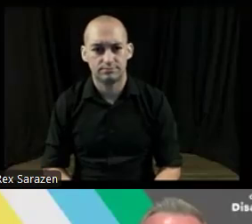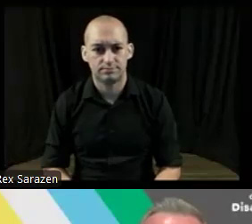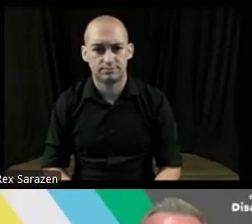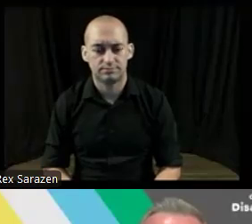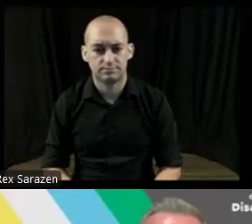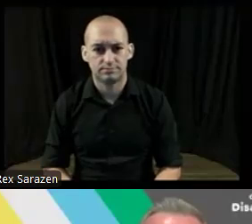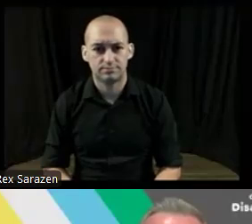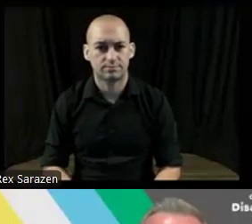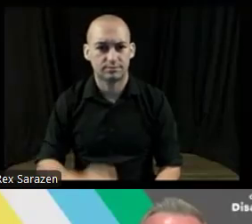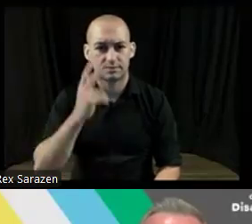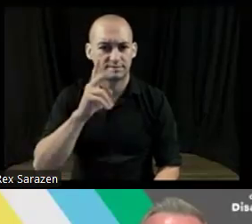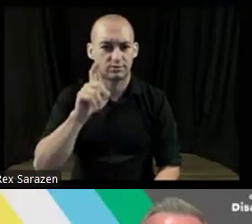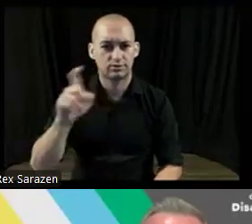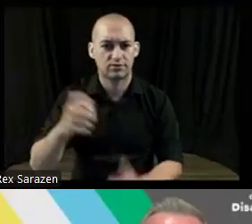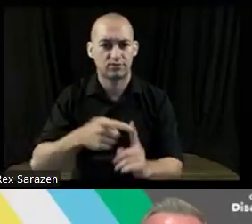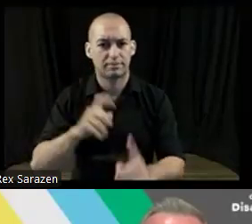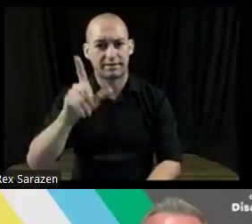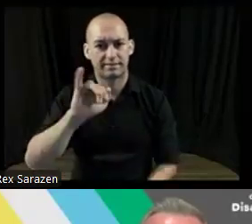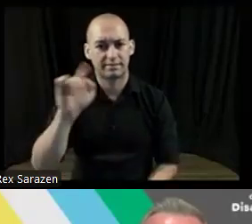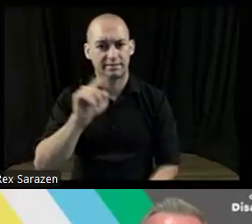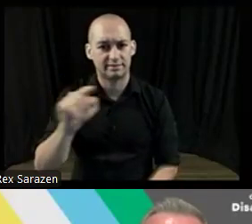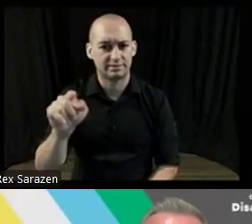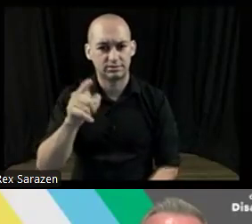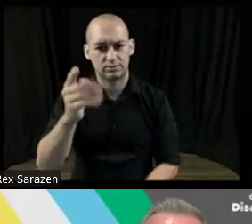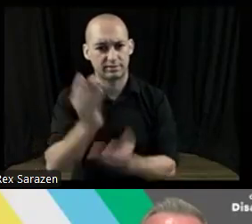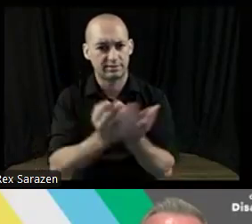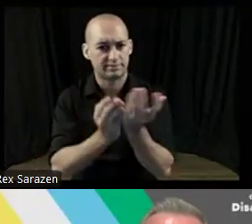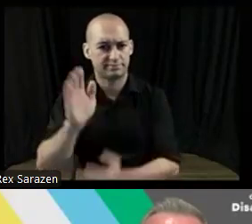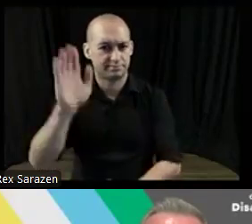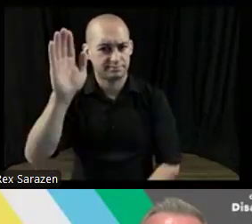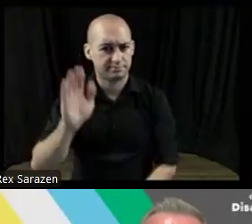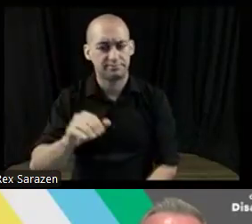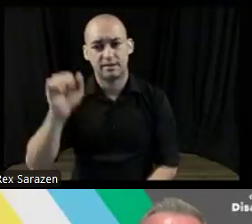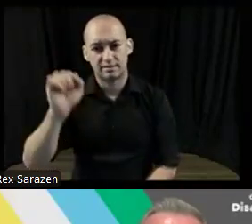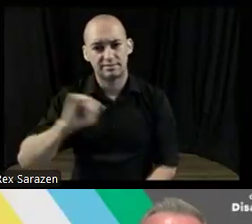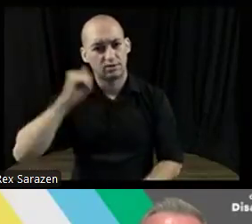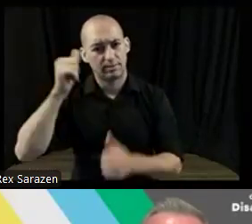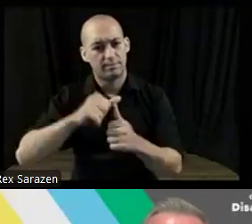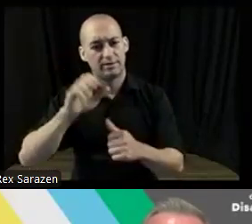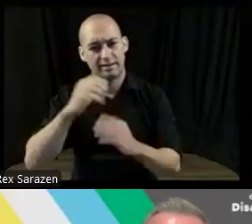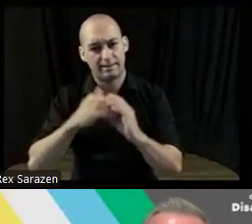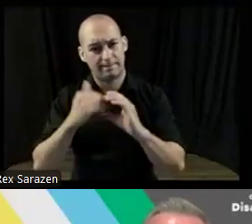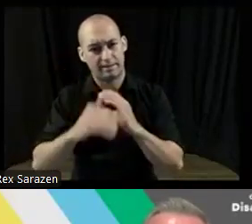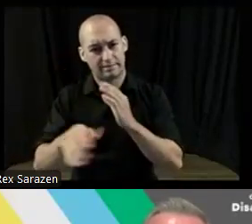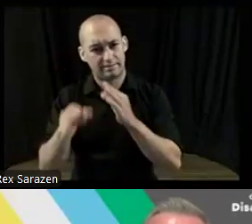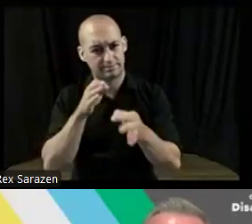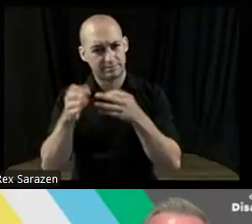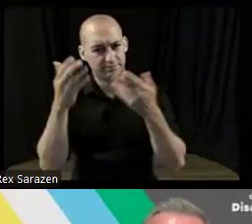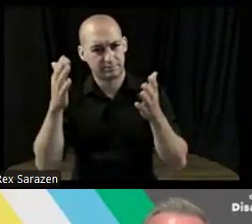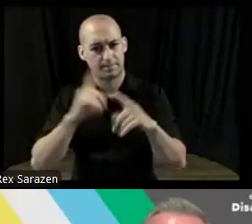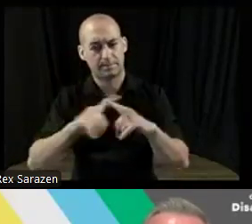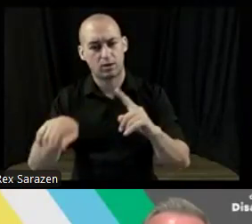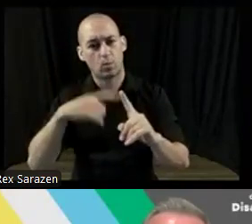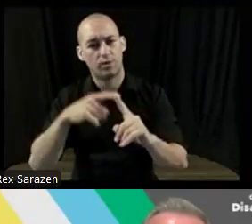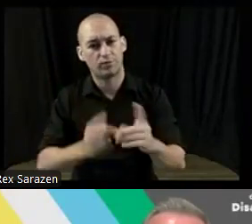I see a question from Liz. Your hand is raised. Yes, I remember that there was an email that explained this, but when we're registering,